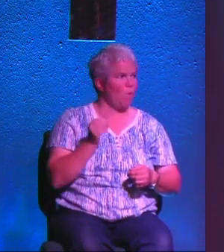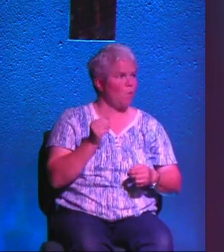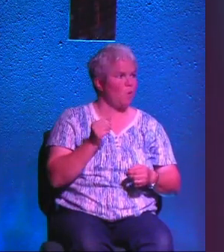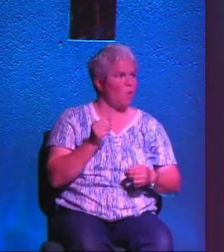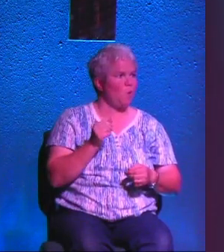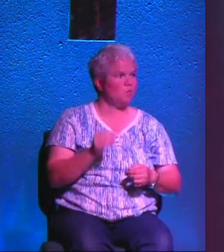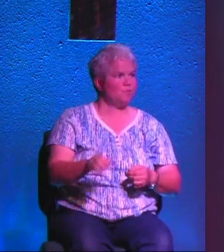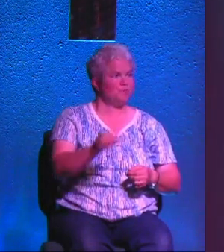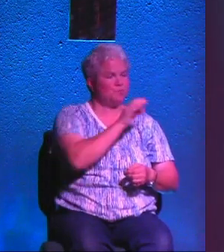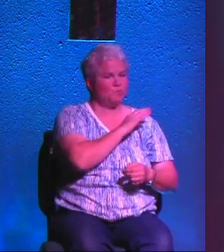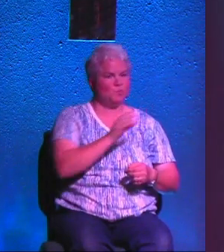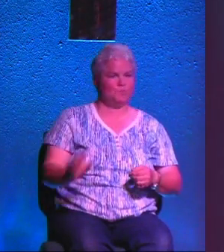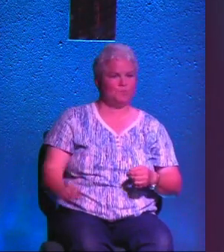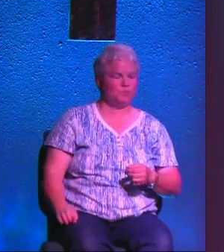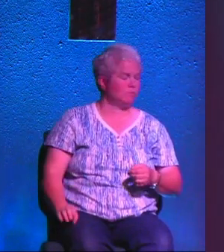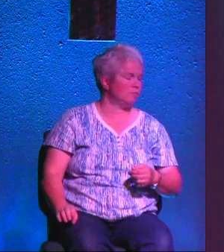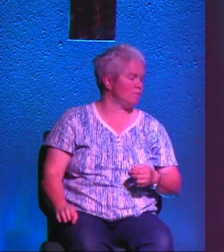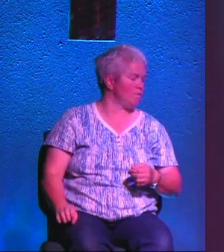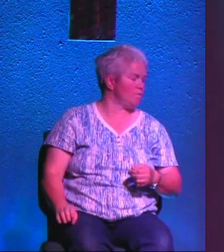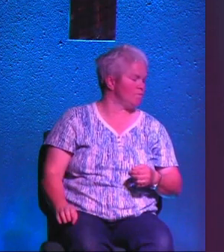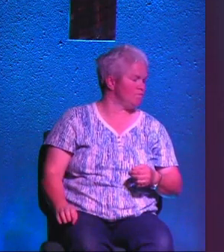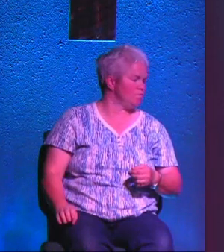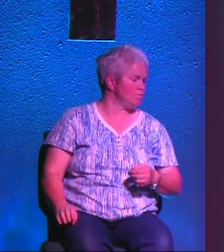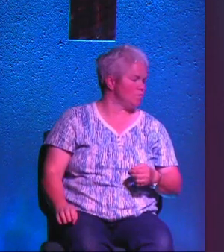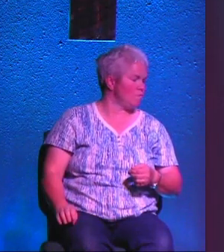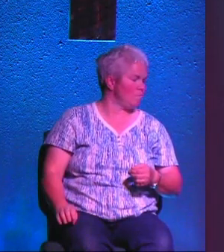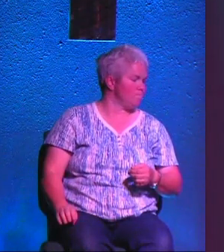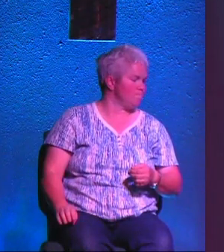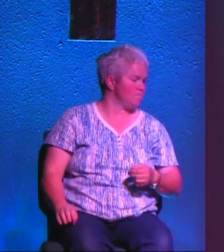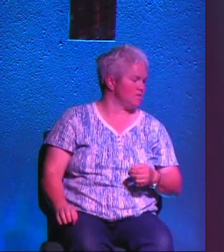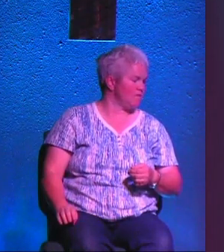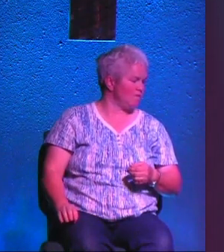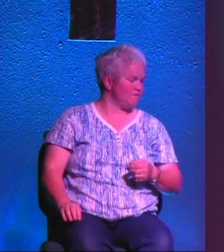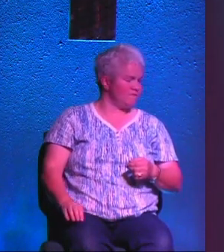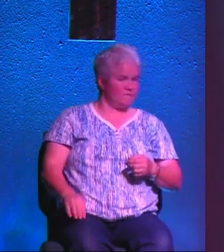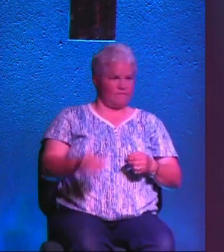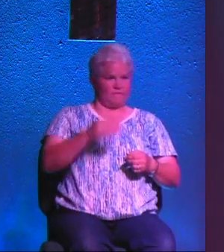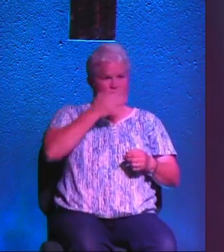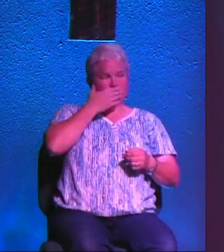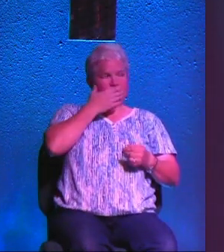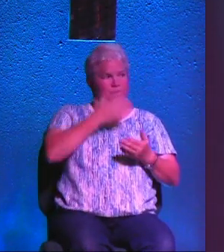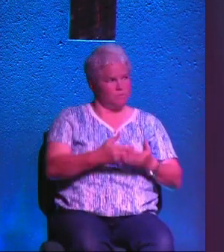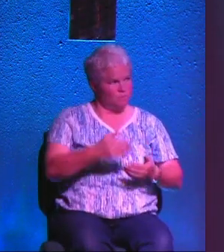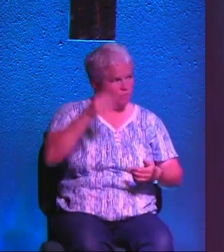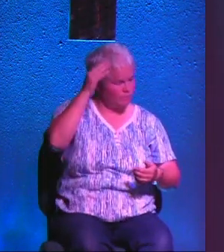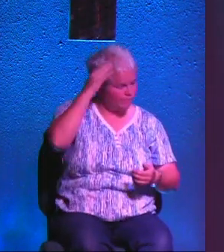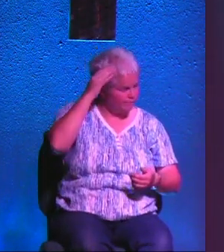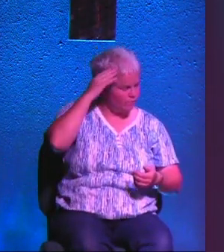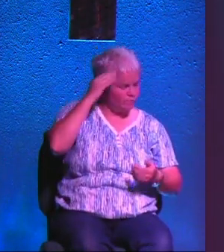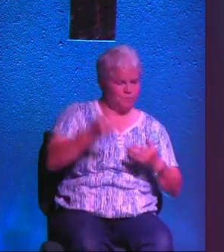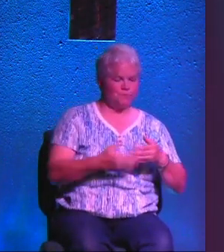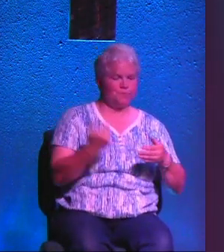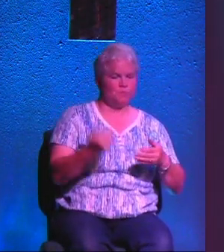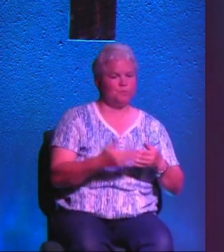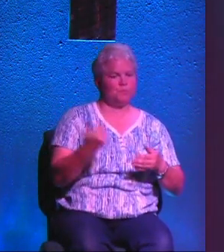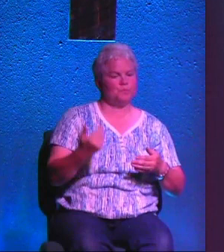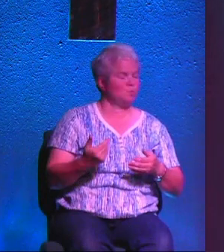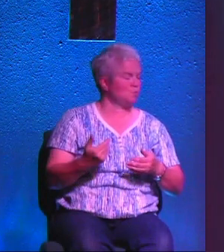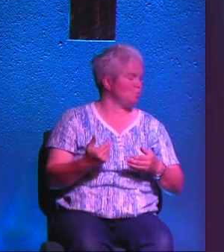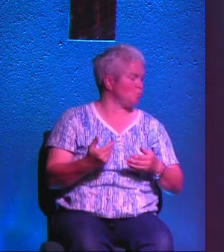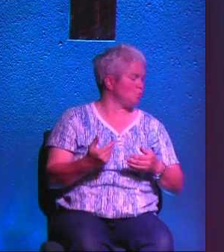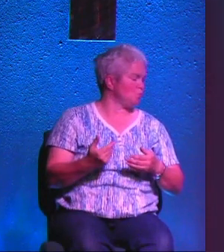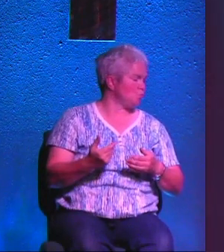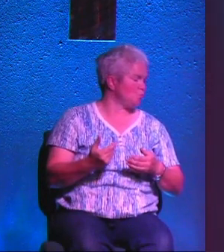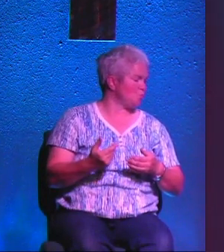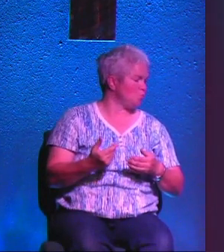then put it to Christ. Put it into the obedience of Christ. What if it's a good thought? Well, then that should be even easier. It